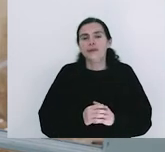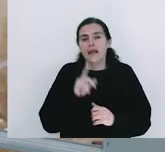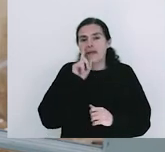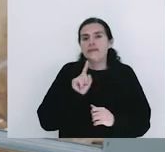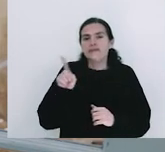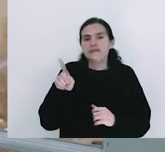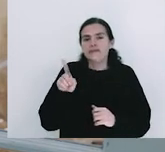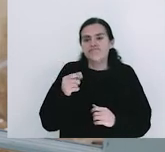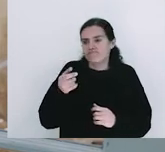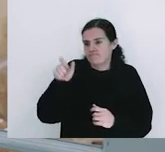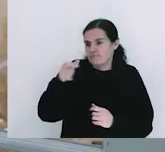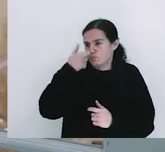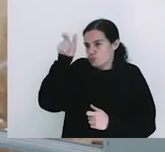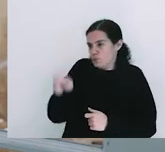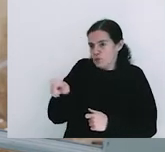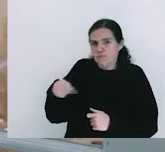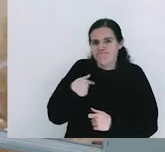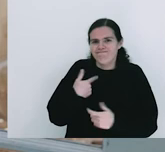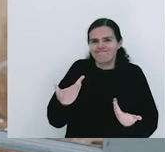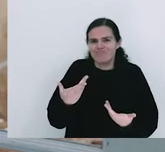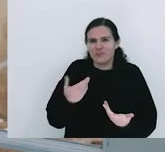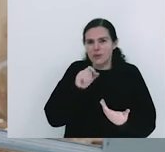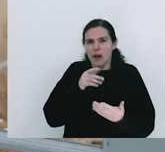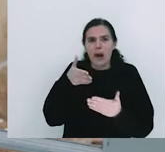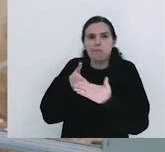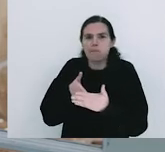Louise Bourgeois being Louise Bourgeois, you don't access them